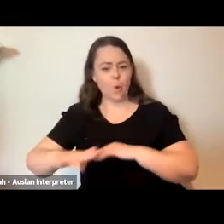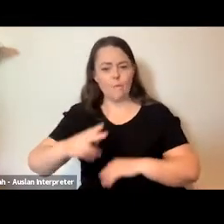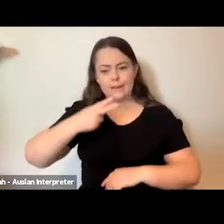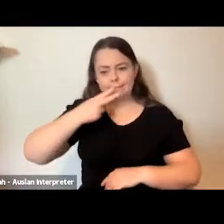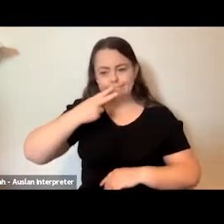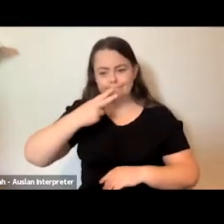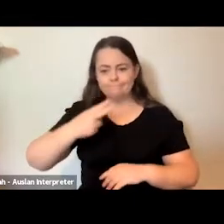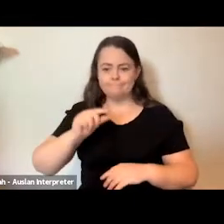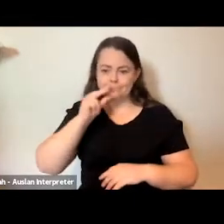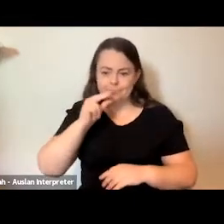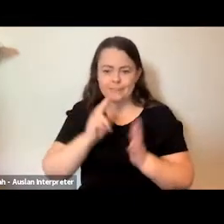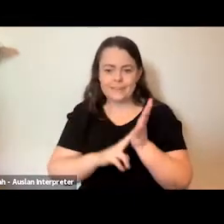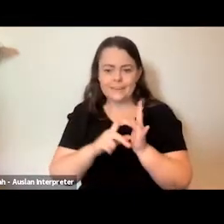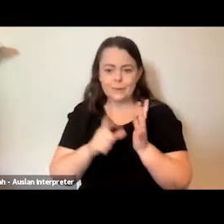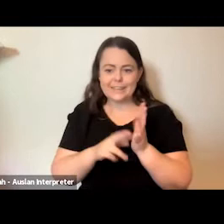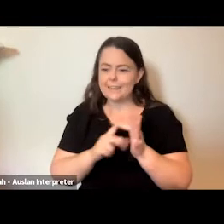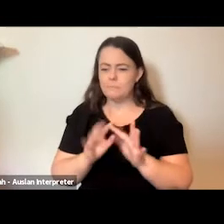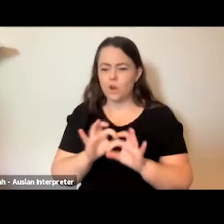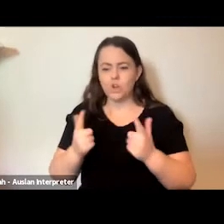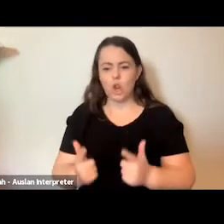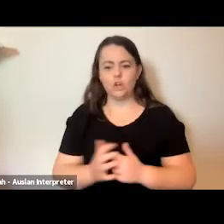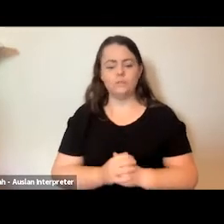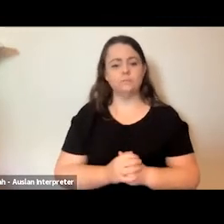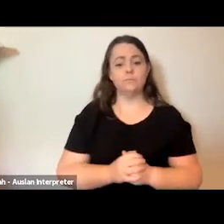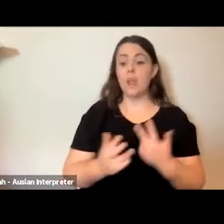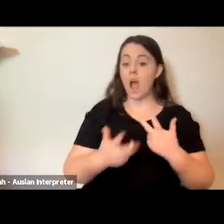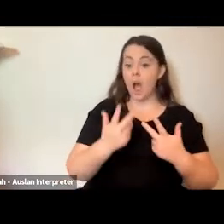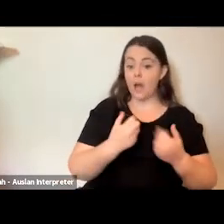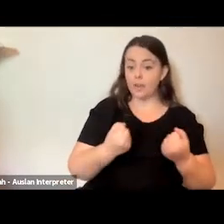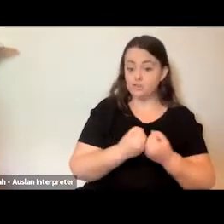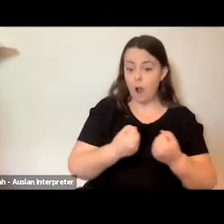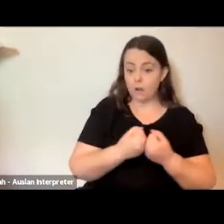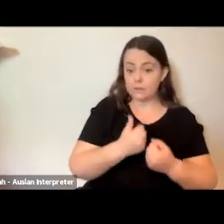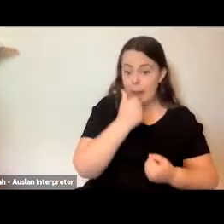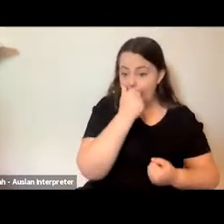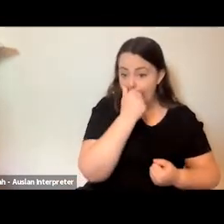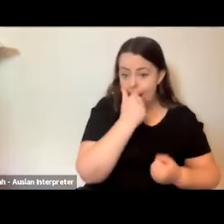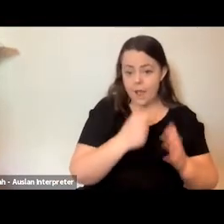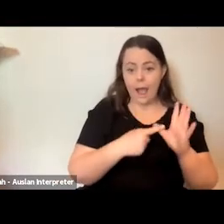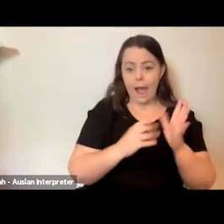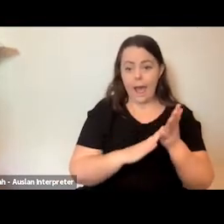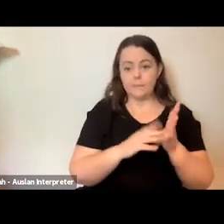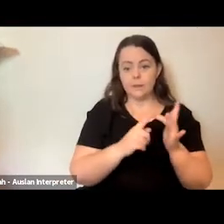too major there. And use of other drugs like nitrous, amyl, LSD remained fairly stable.